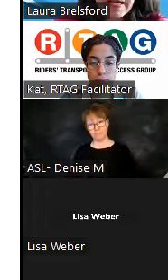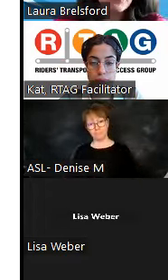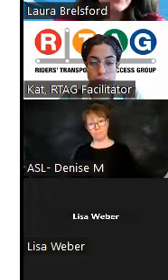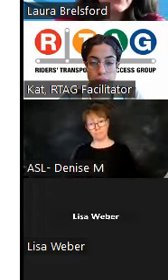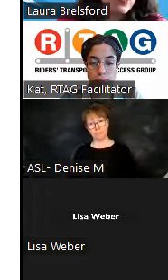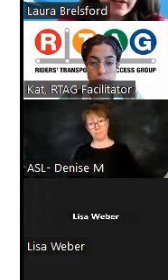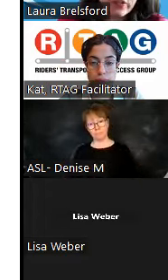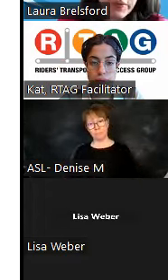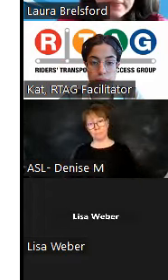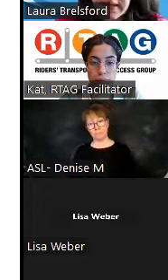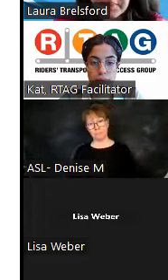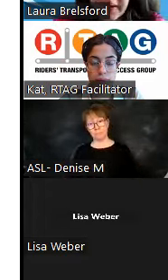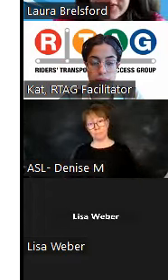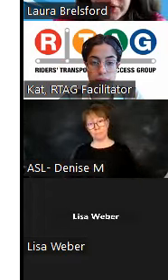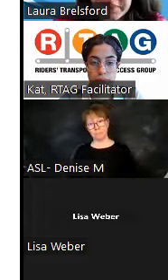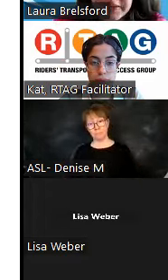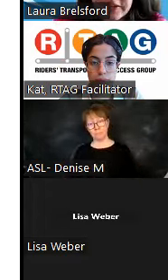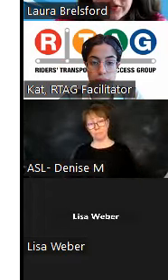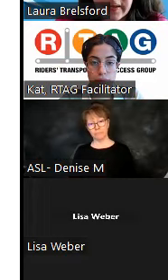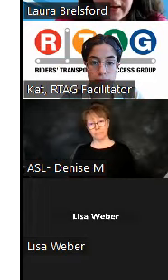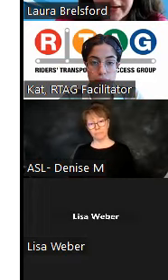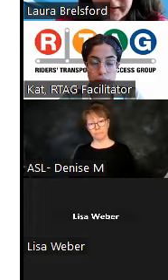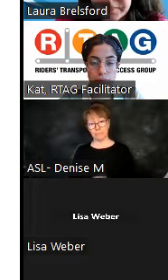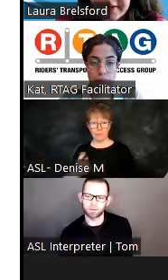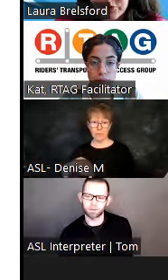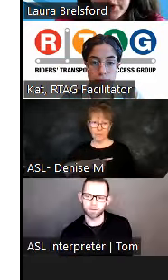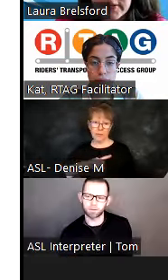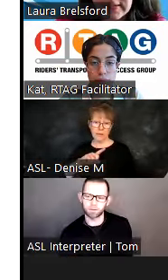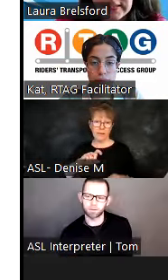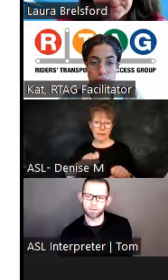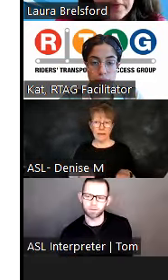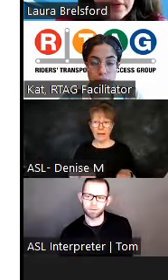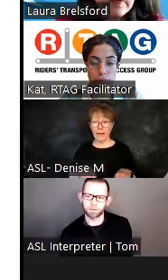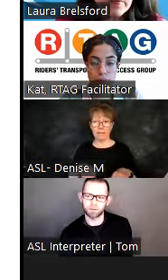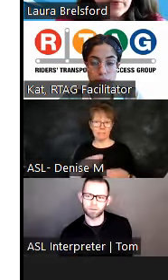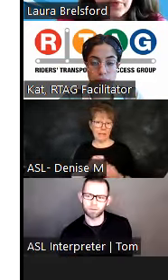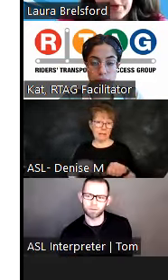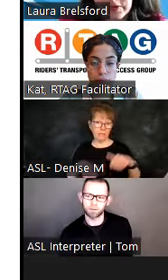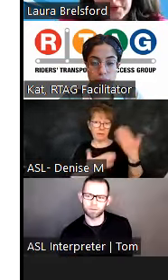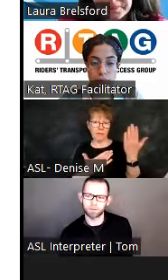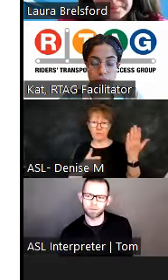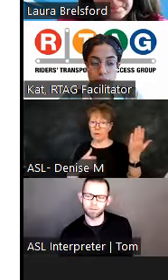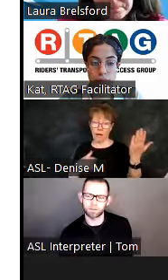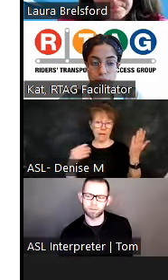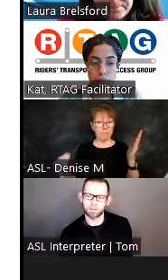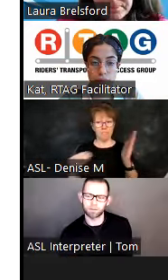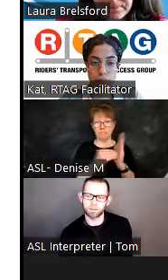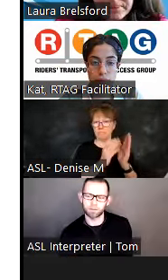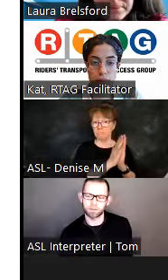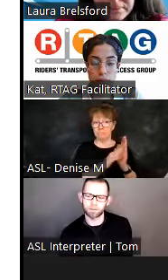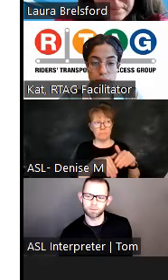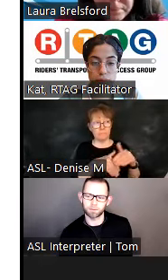But yeah, we do not do that today, but that is a recommendation that I can pass forward and see what their thoughts are.